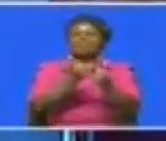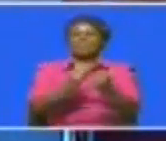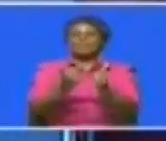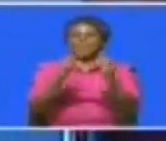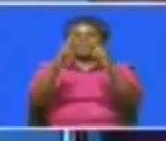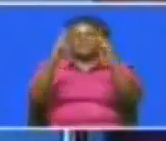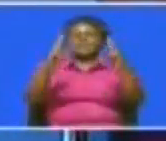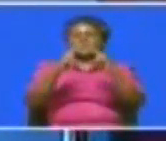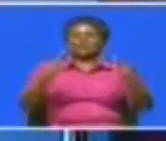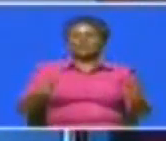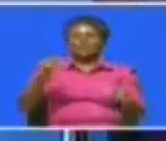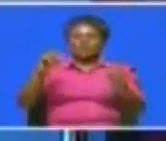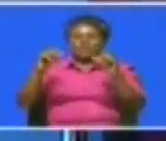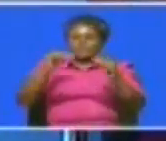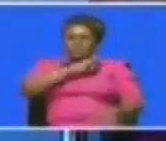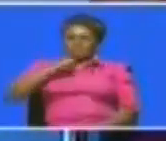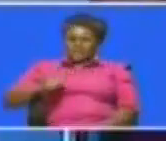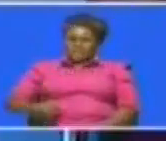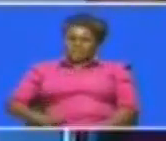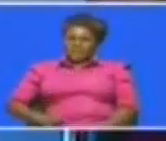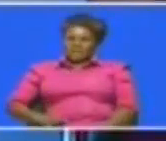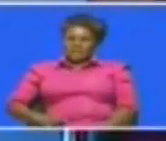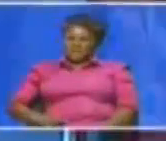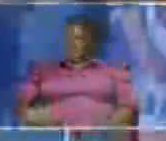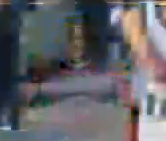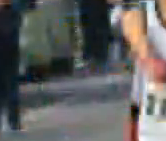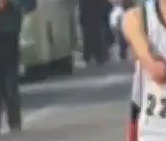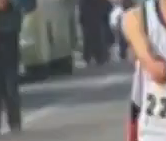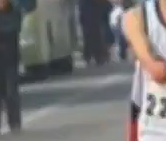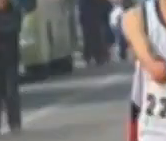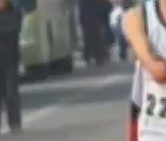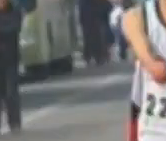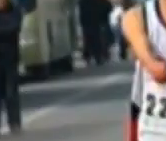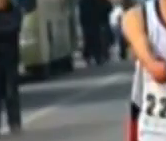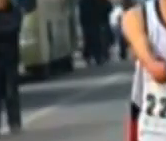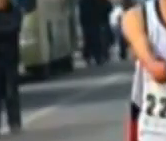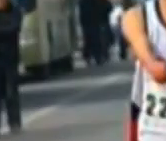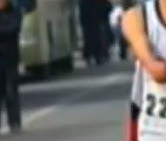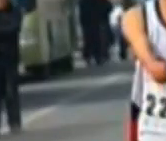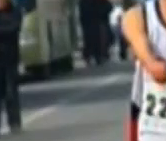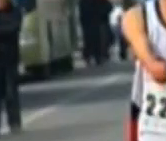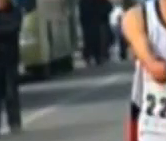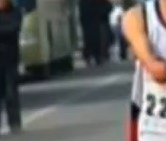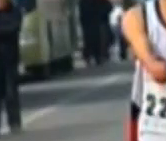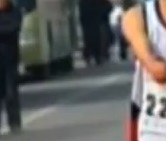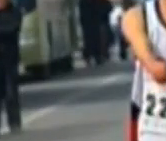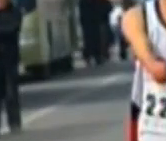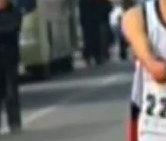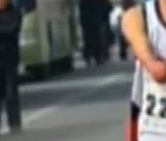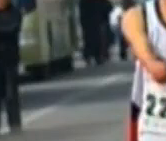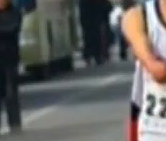International Marathon in China, encountered a male runner who was dehydrated on the marathon and offered